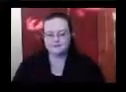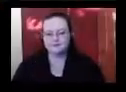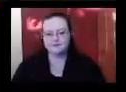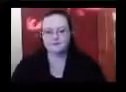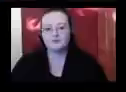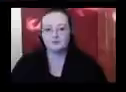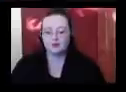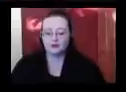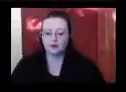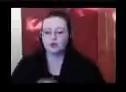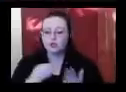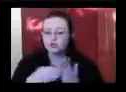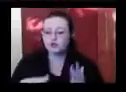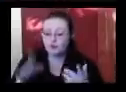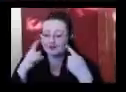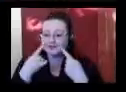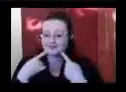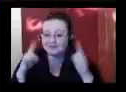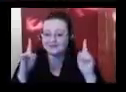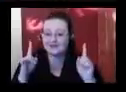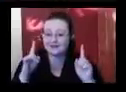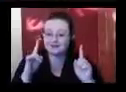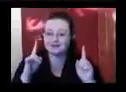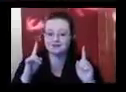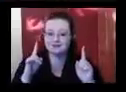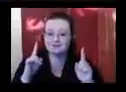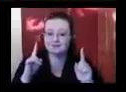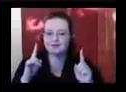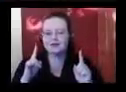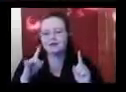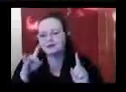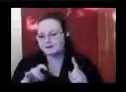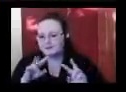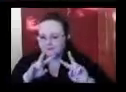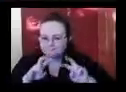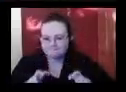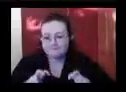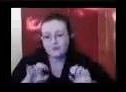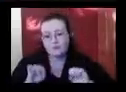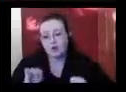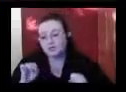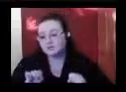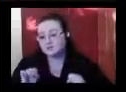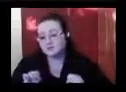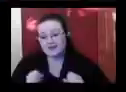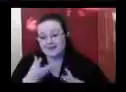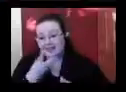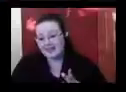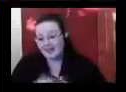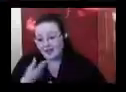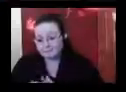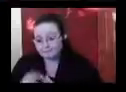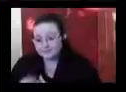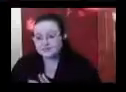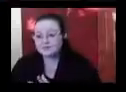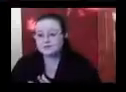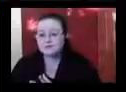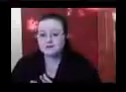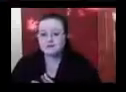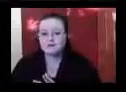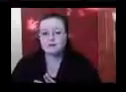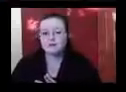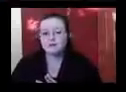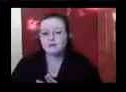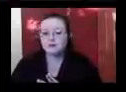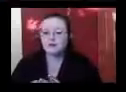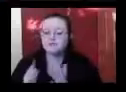student achievement, we'll assess what gaps there may be and develop plans to provide appropriate